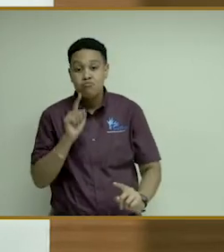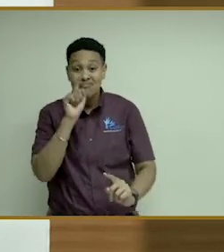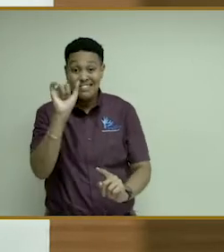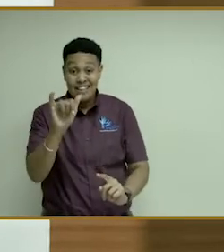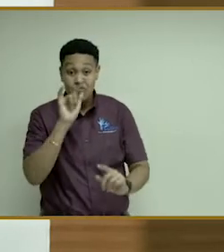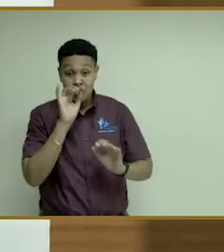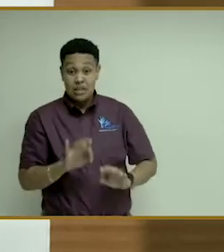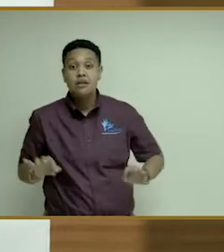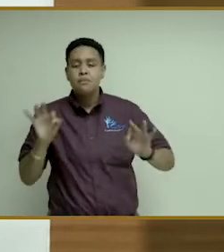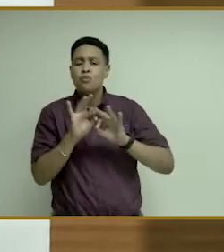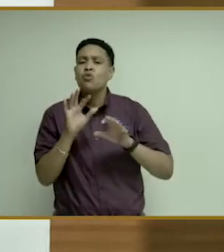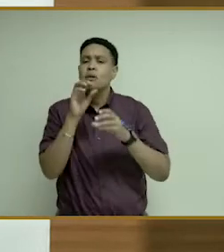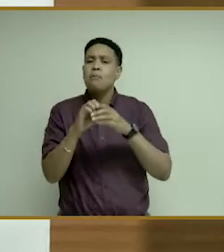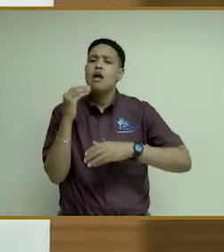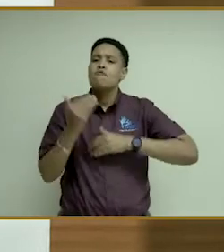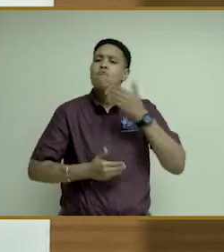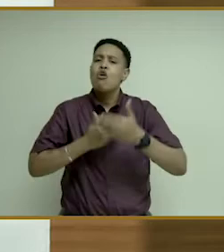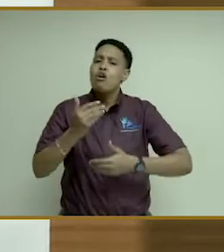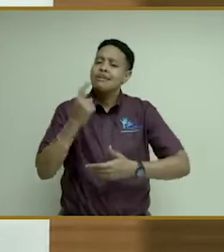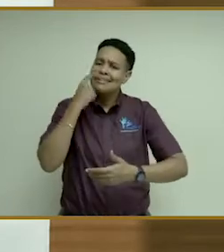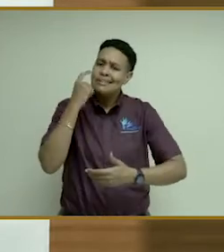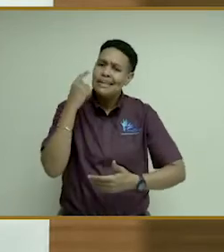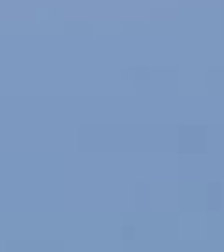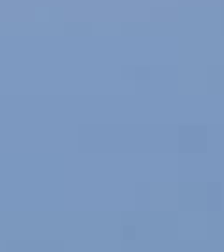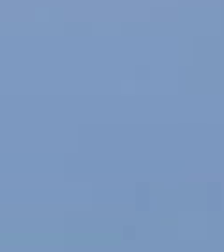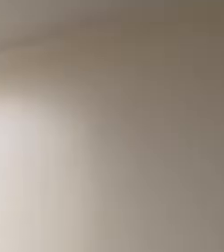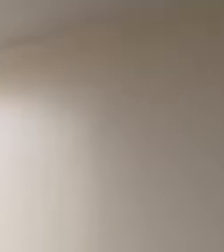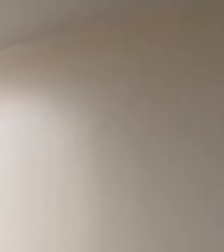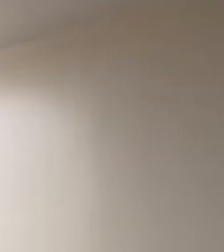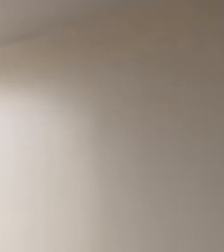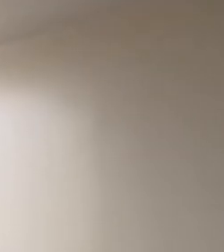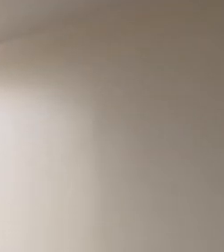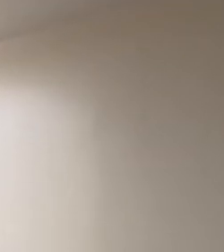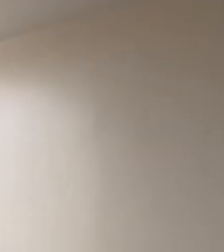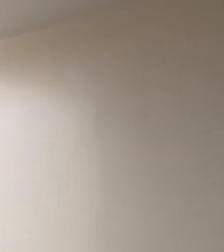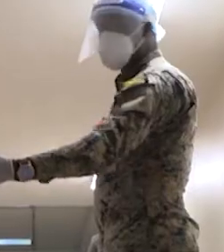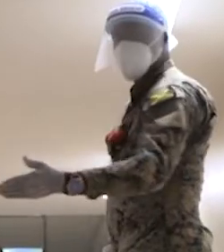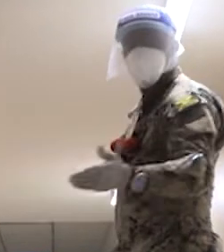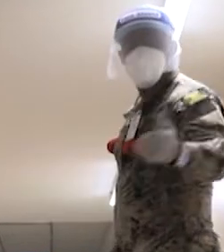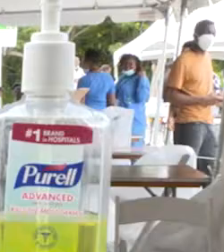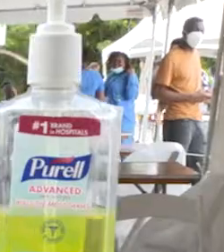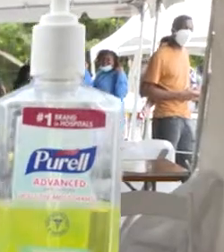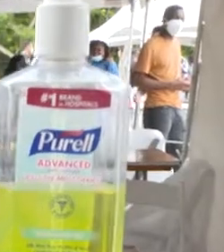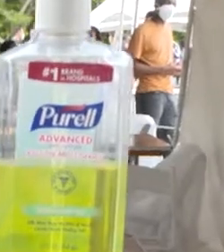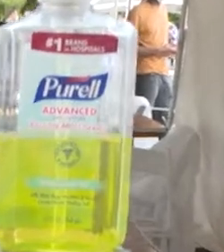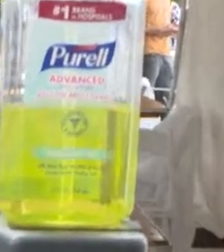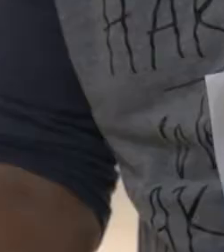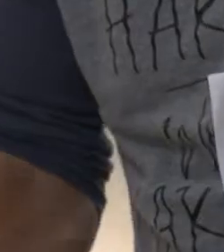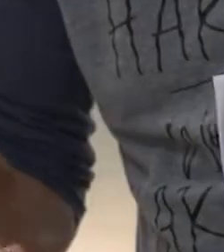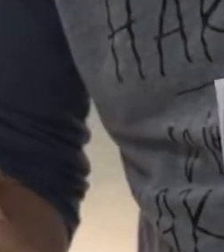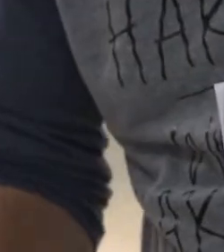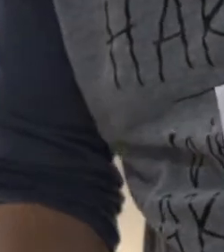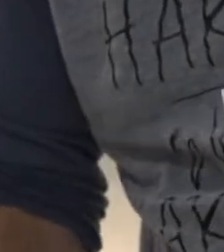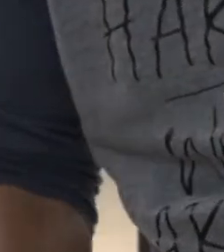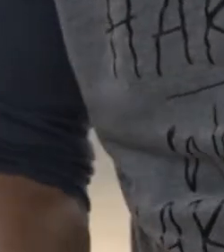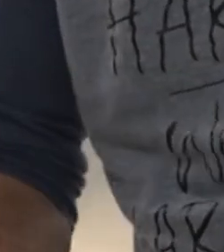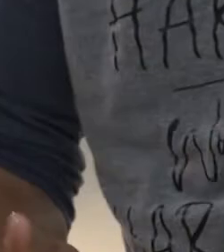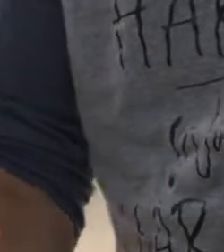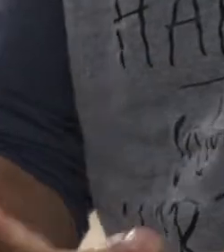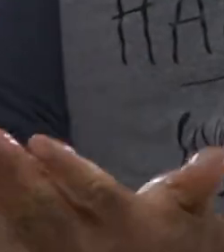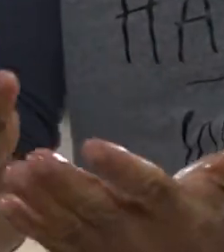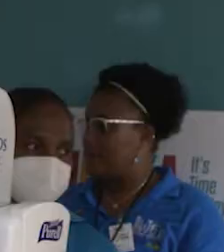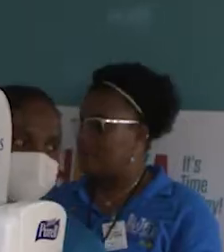important part of the process. And finally, the approach will involve an assessment of the